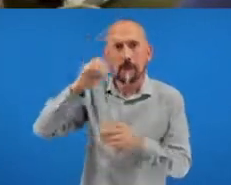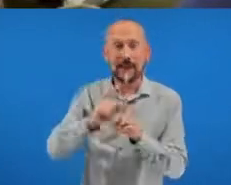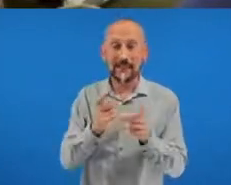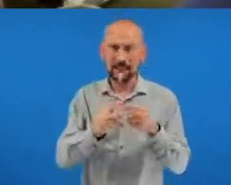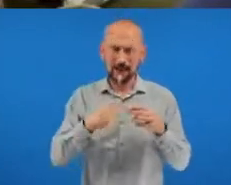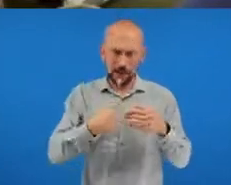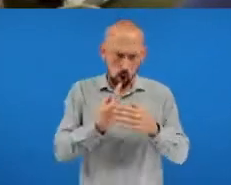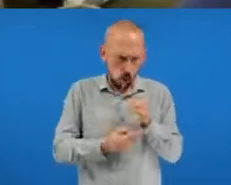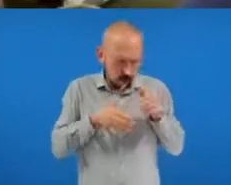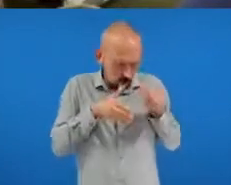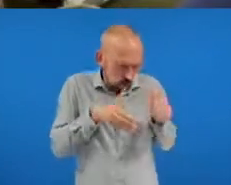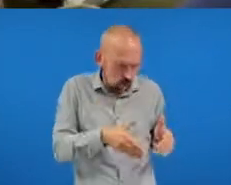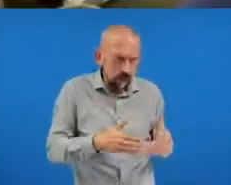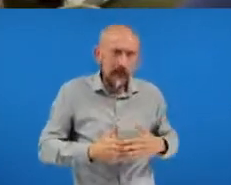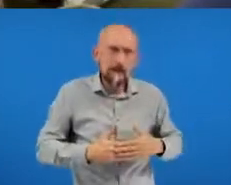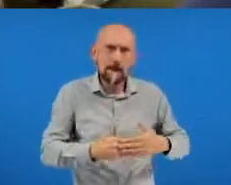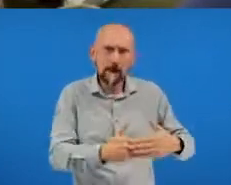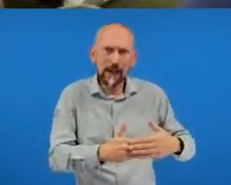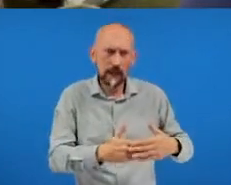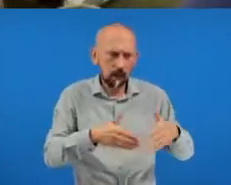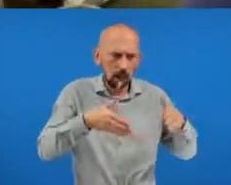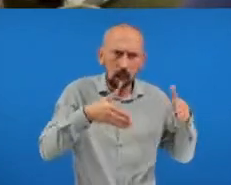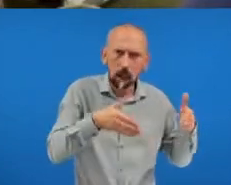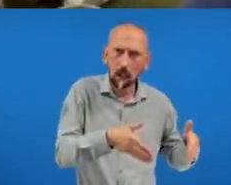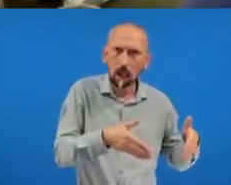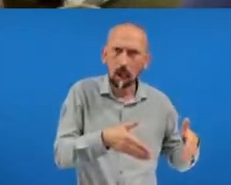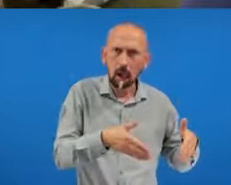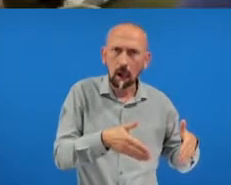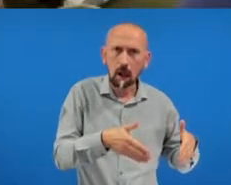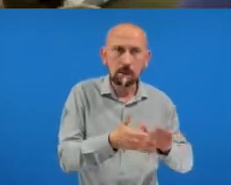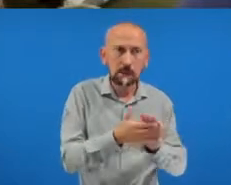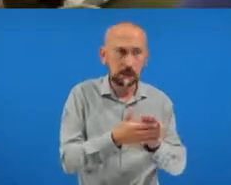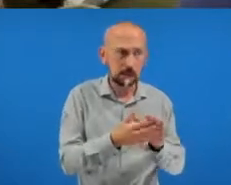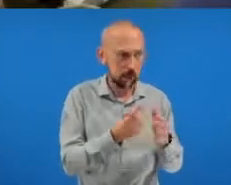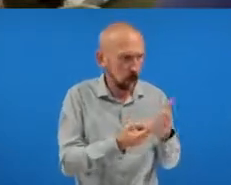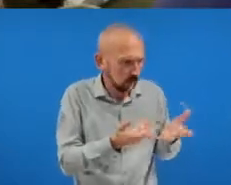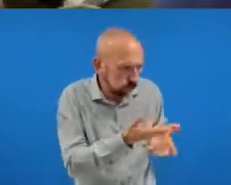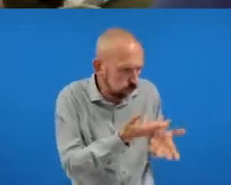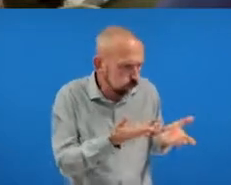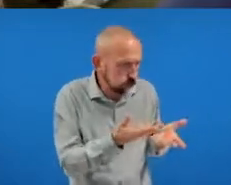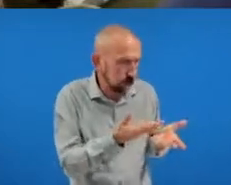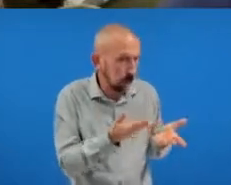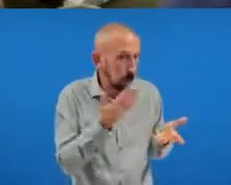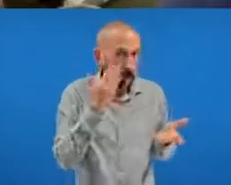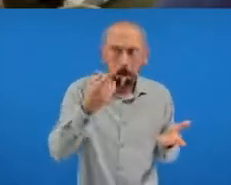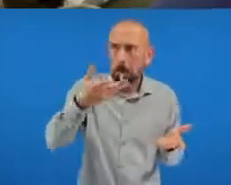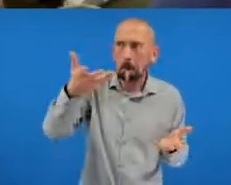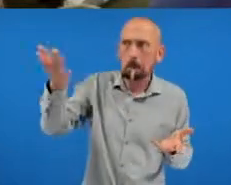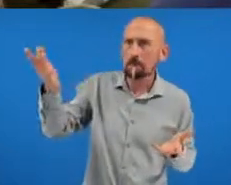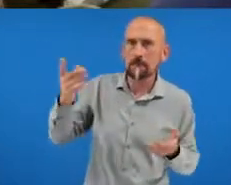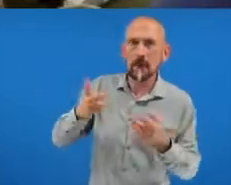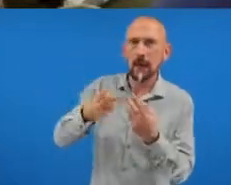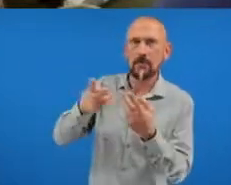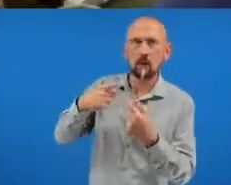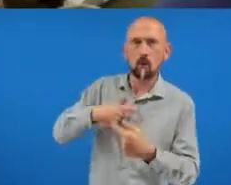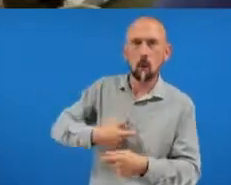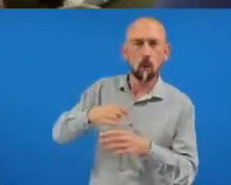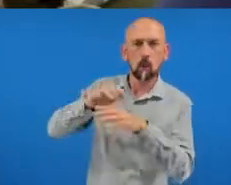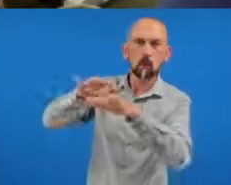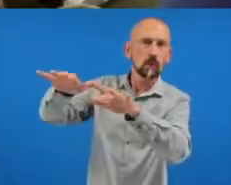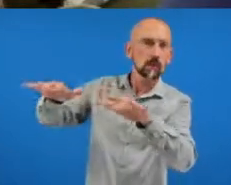people within the perinatal circles, I might not know what's outside of those roles. So I guess it's about being able